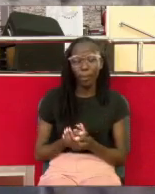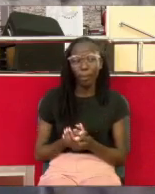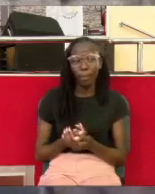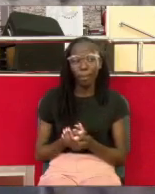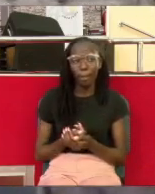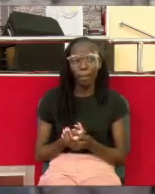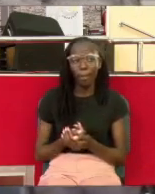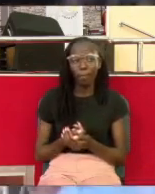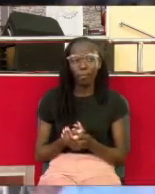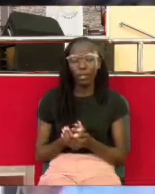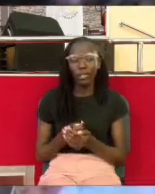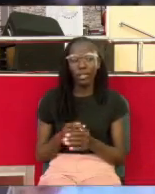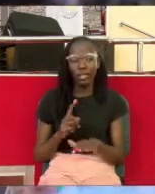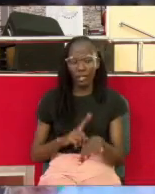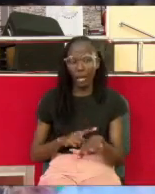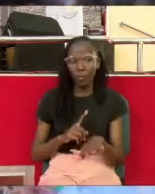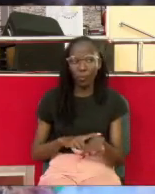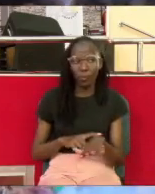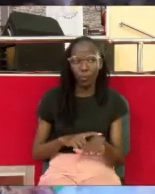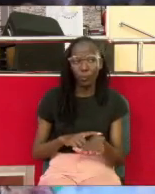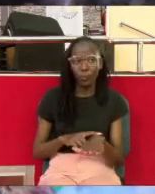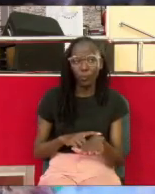a duration